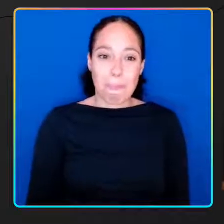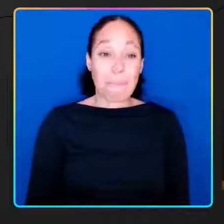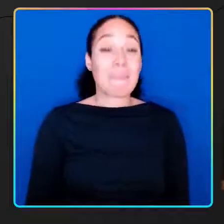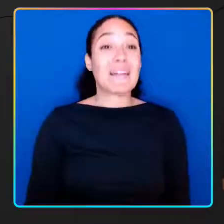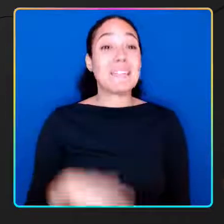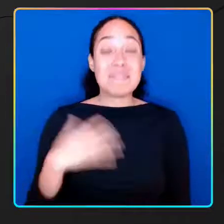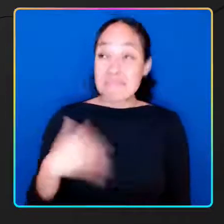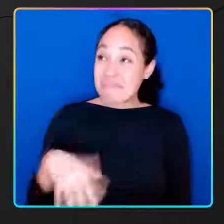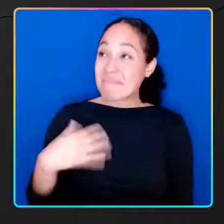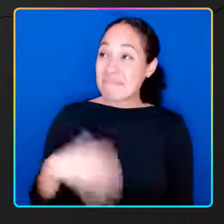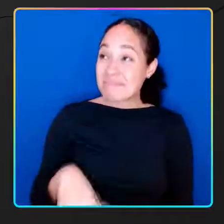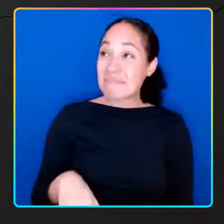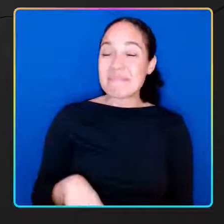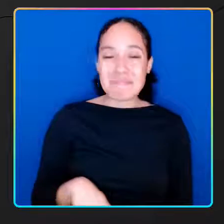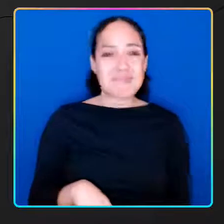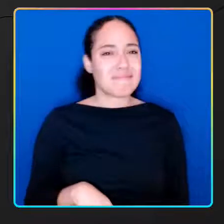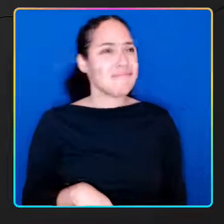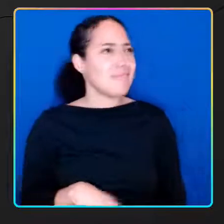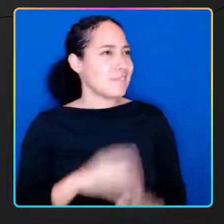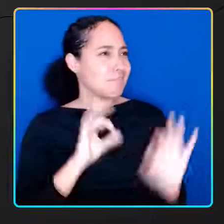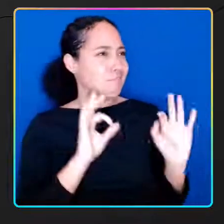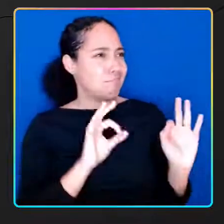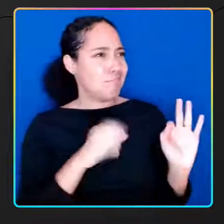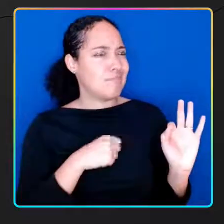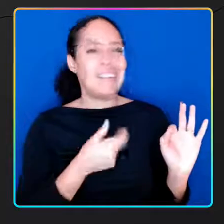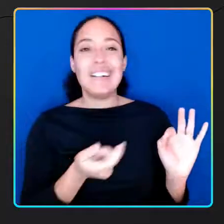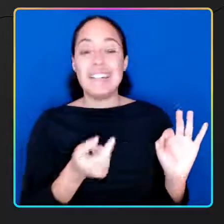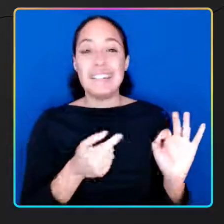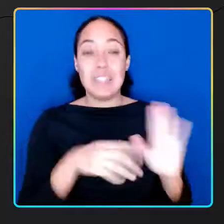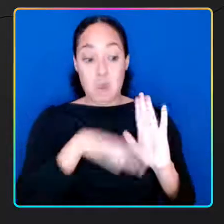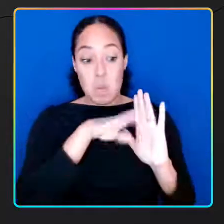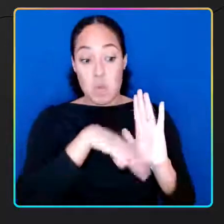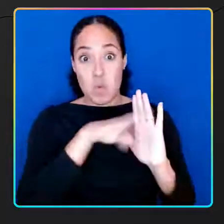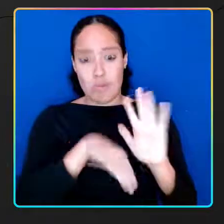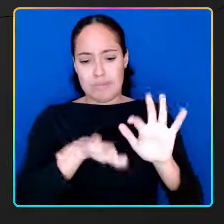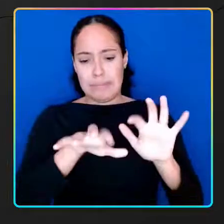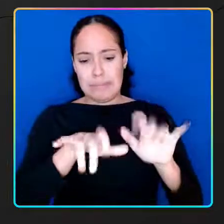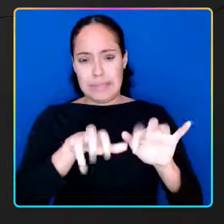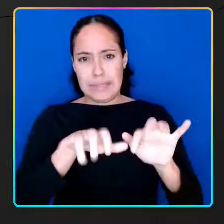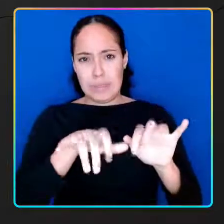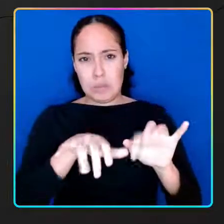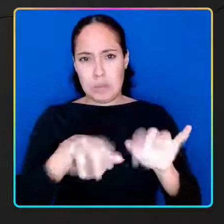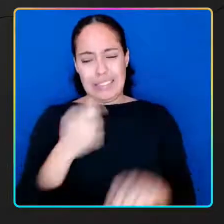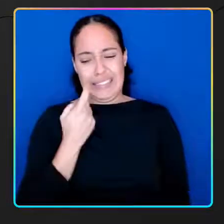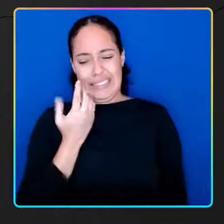Perfect. What programming language was used in the last project you worked on?